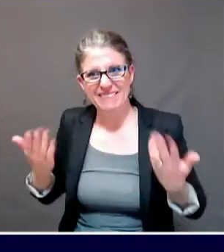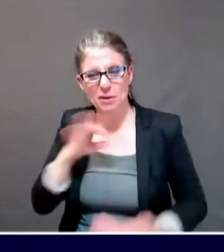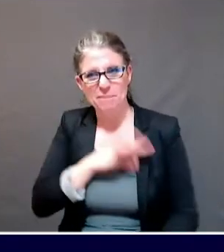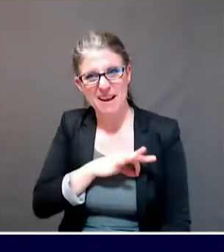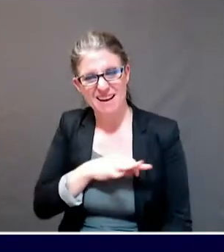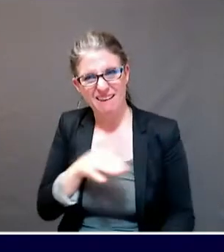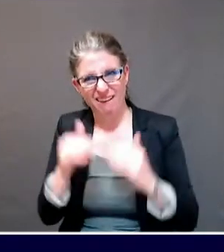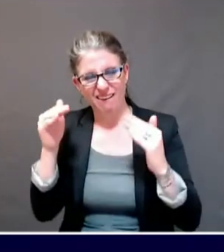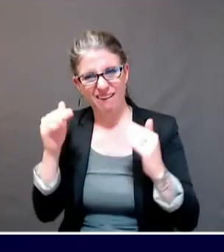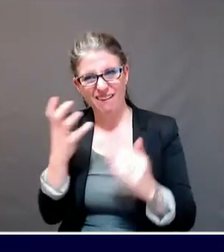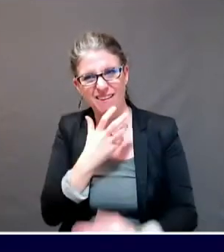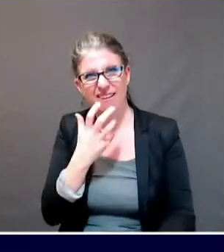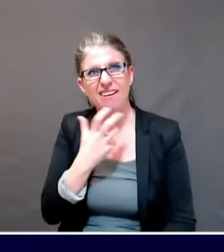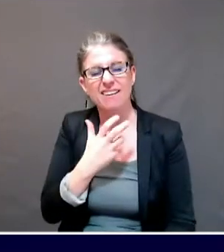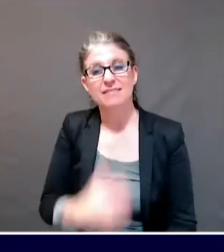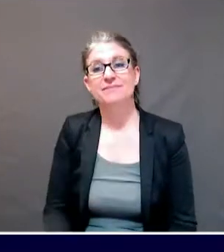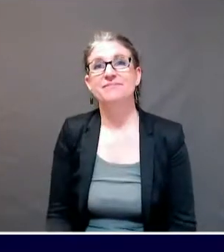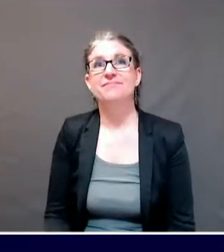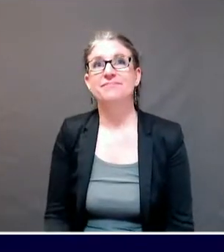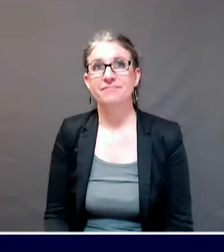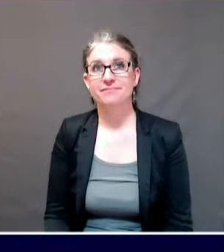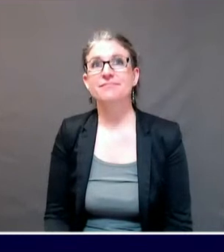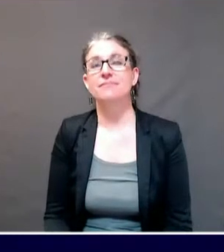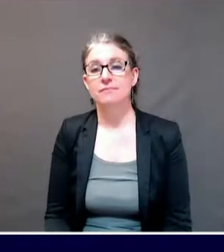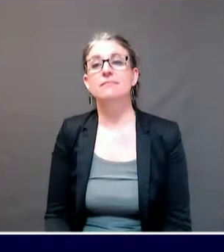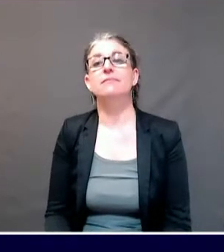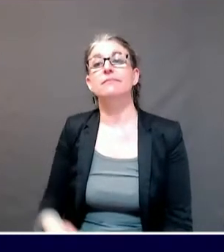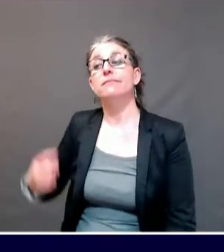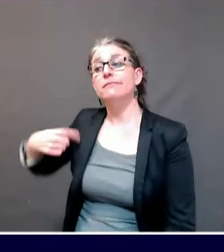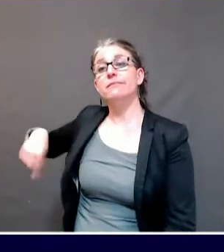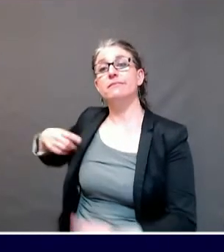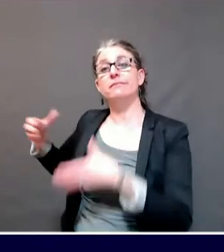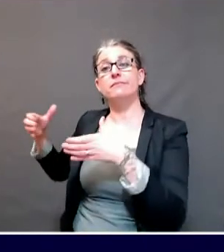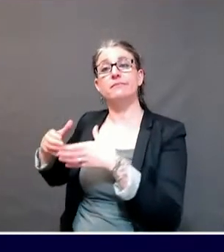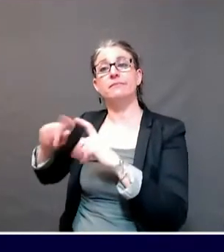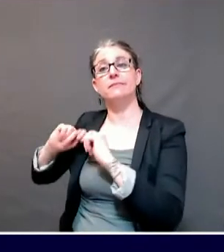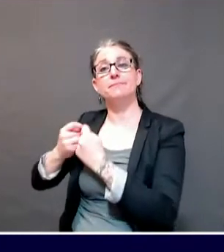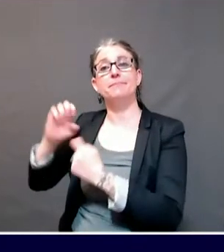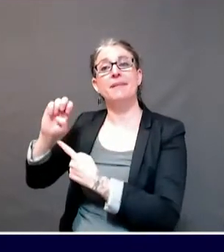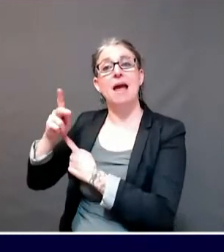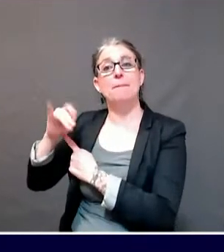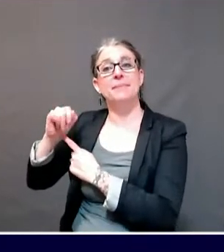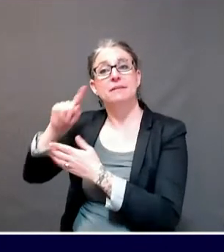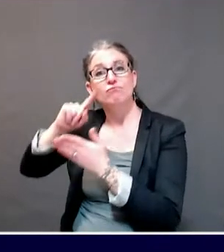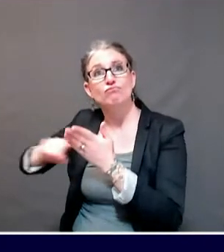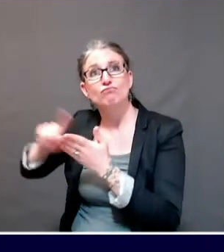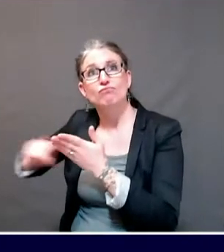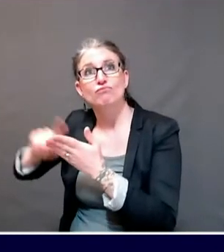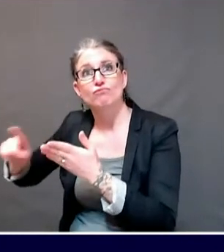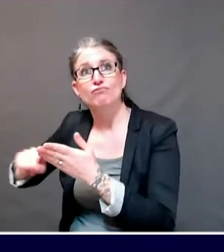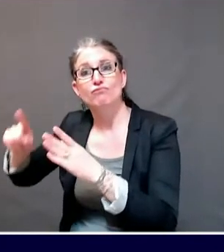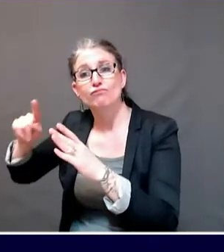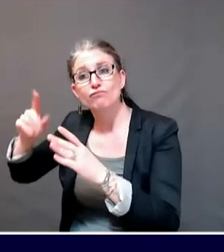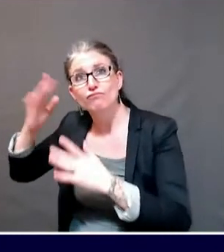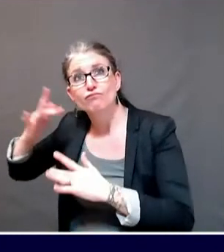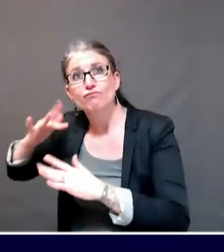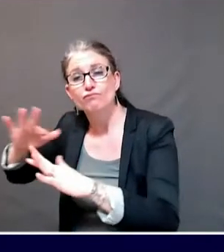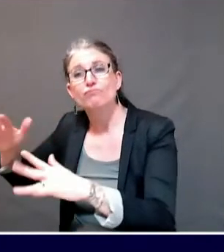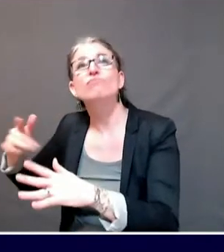our epidemiology team answered over 20,000 requests for consultation,